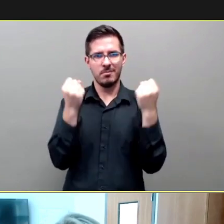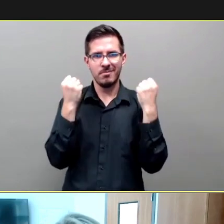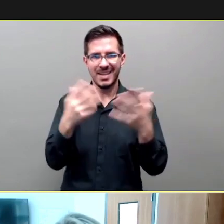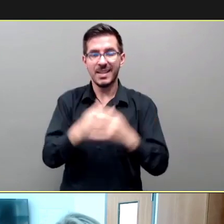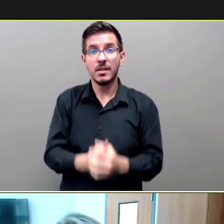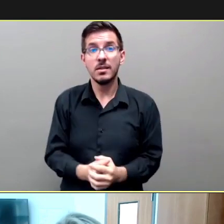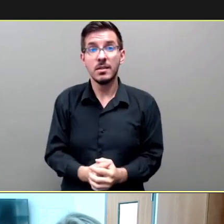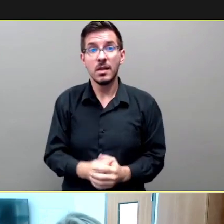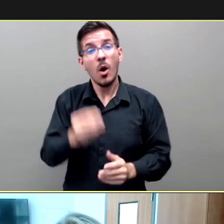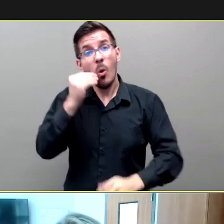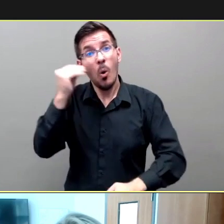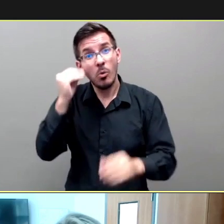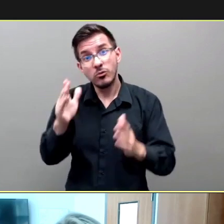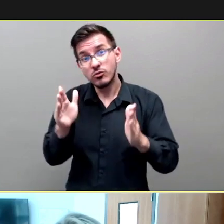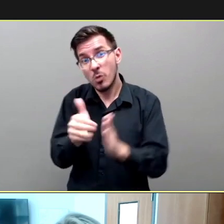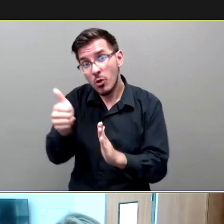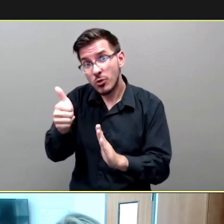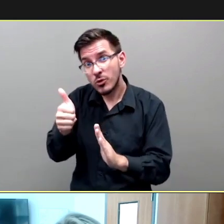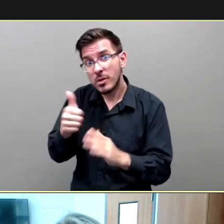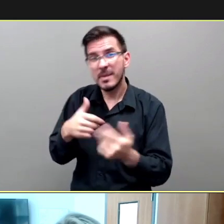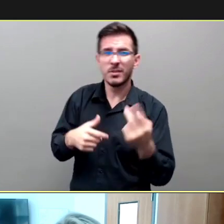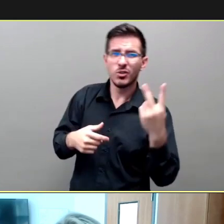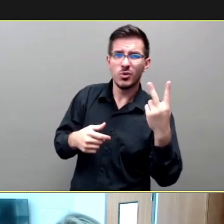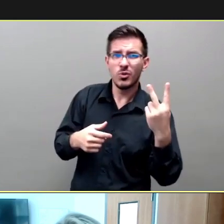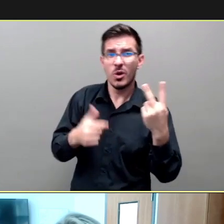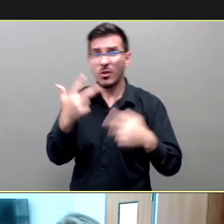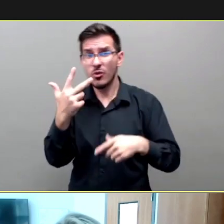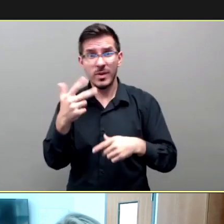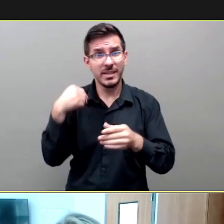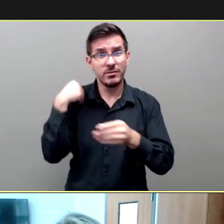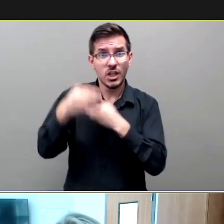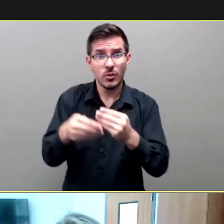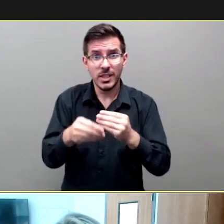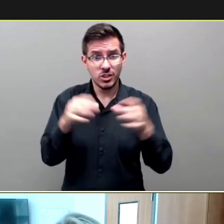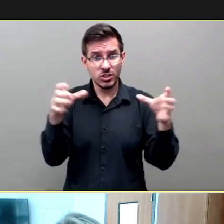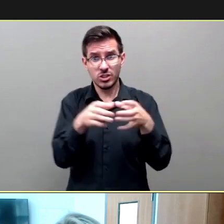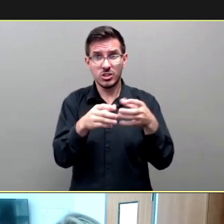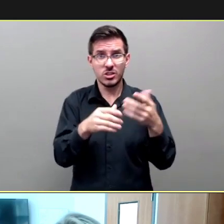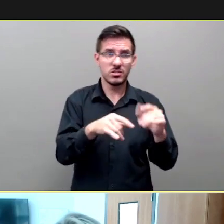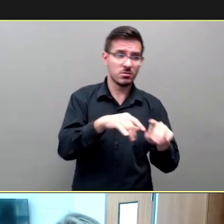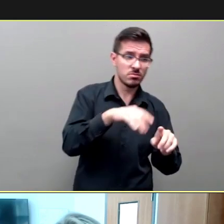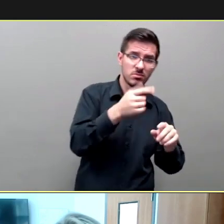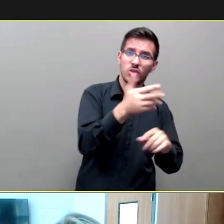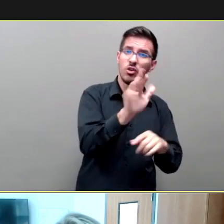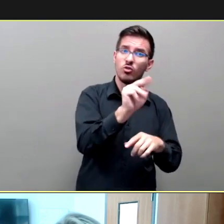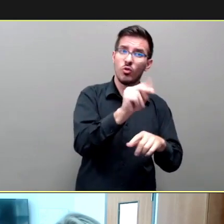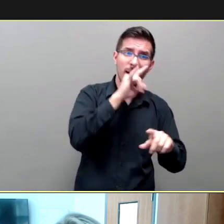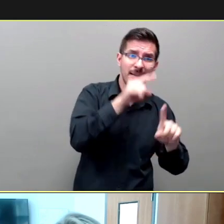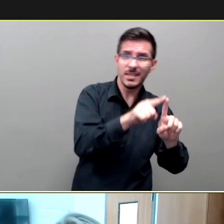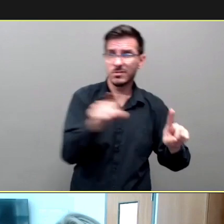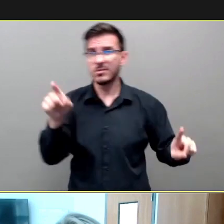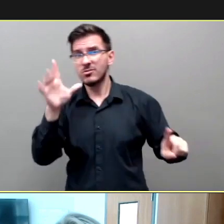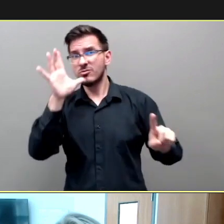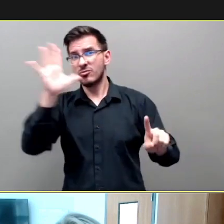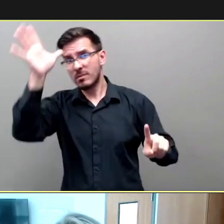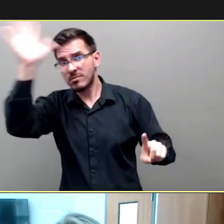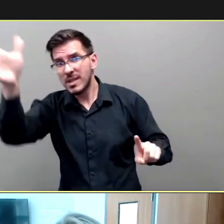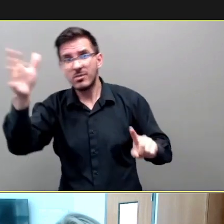homes where we might have 2 or 3 generations of people, 6 or 8 people, and maybe only a couple bedrooms. And